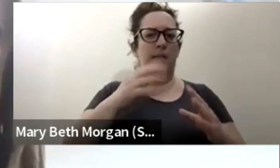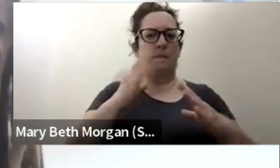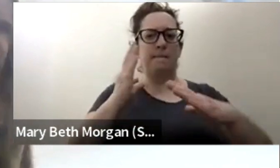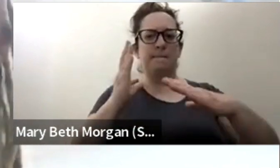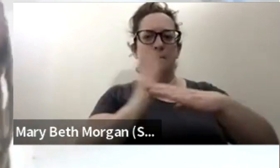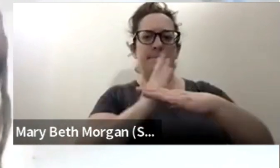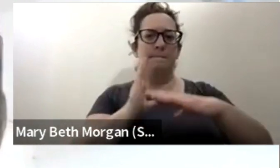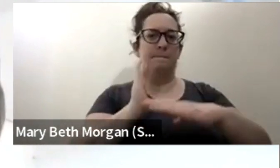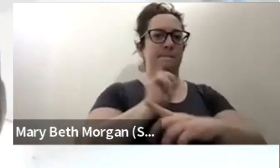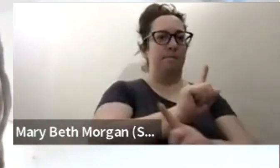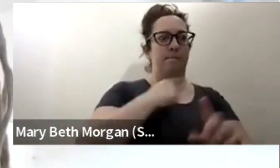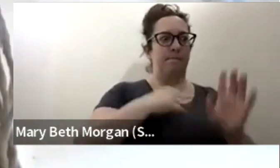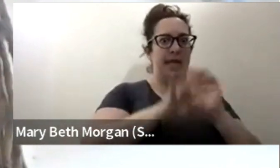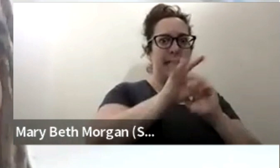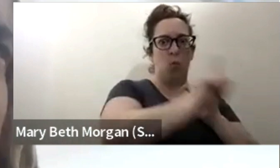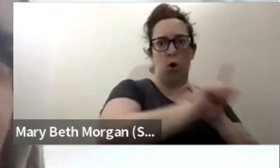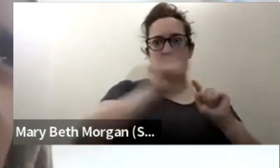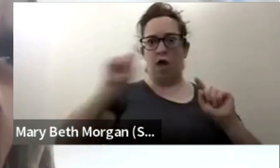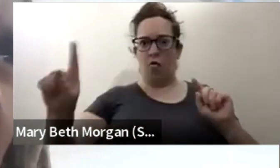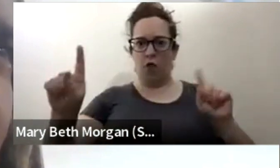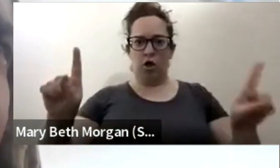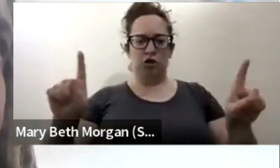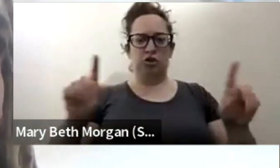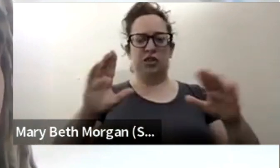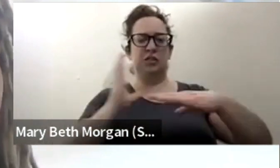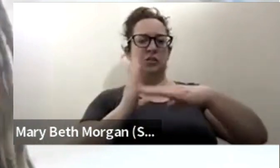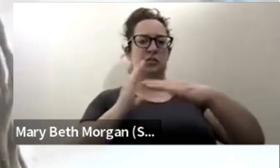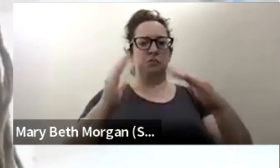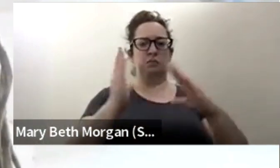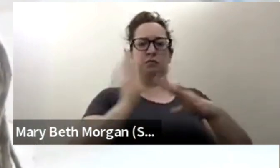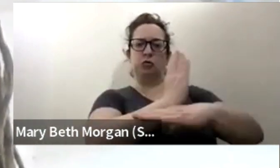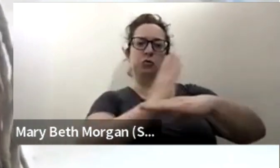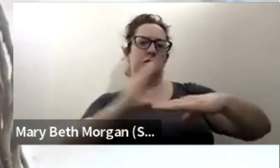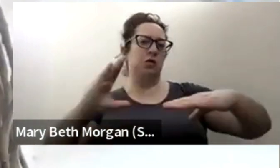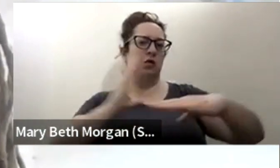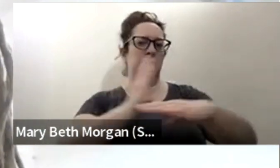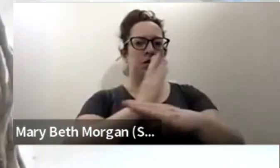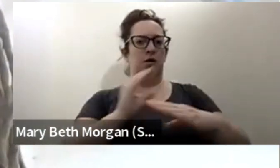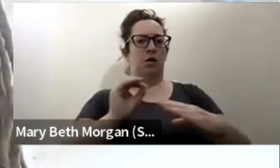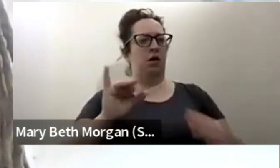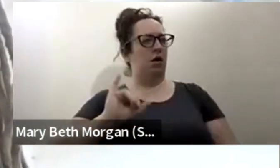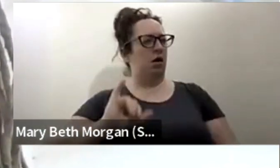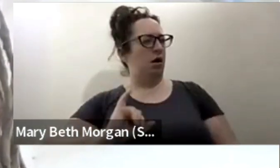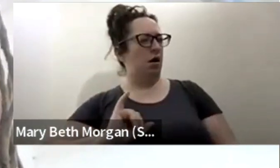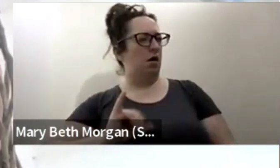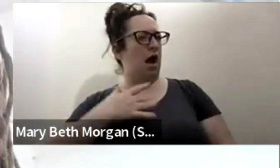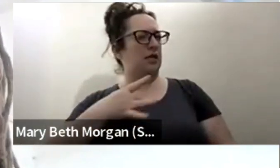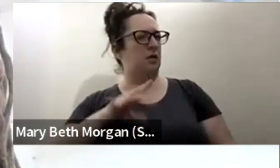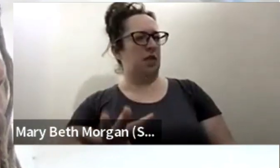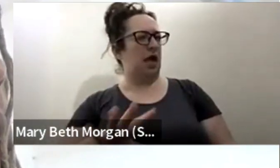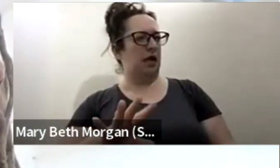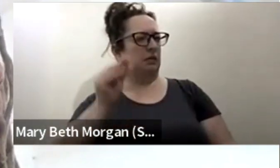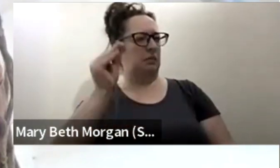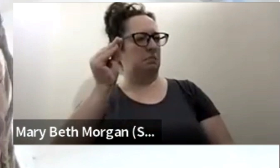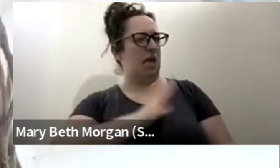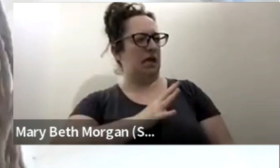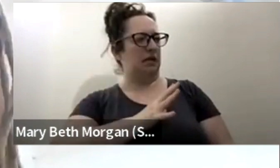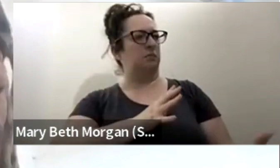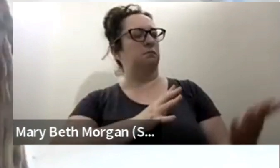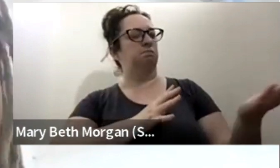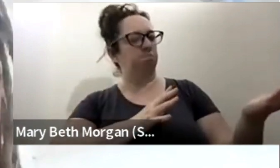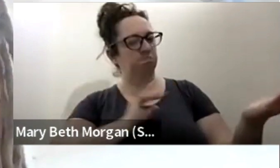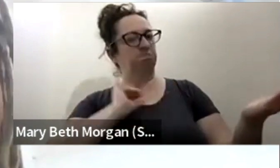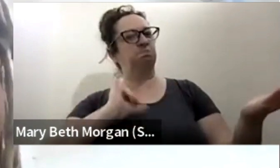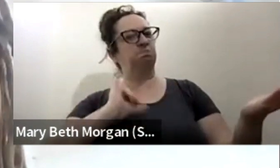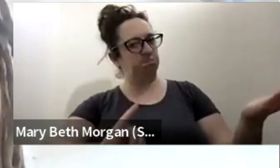is non-binary, who's existing in a, and it's just this moment where she goes, oh, this is why I